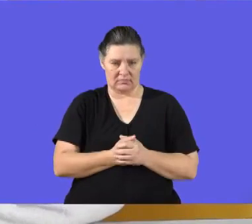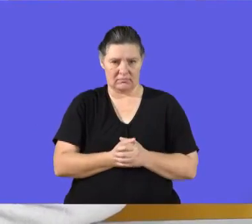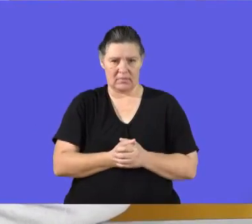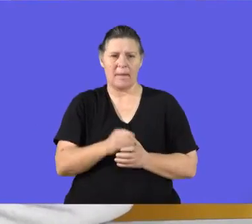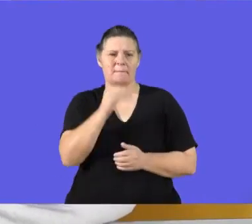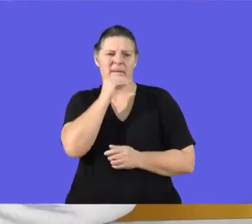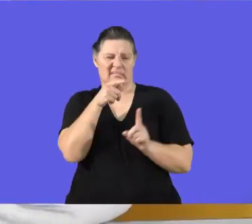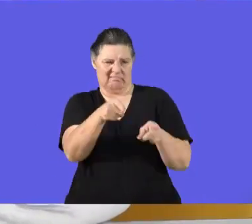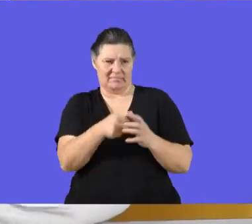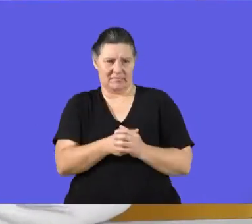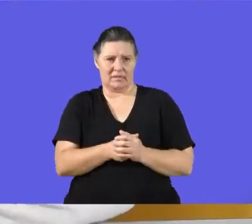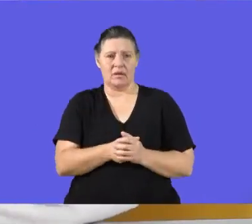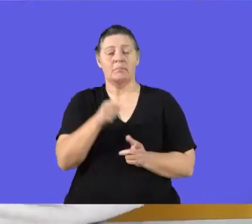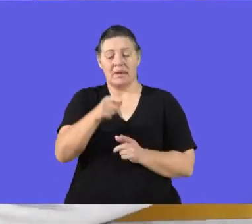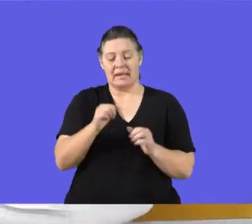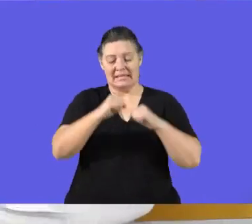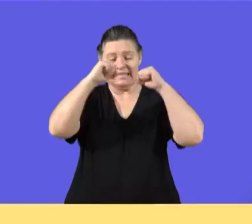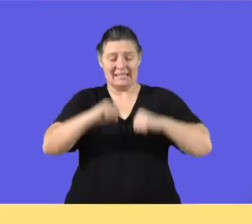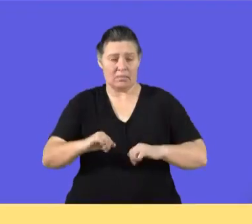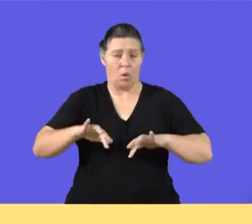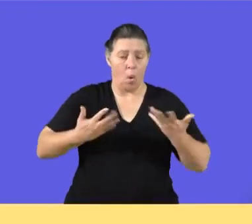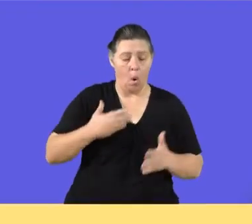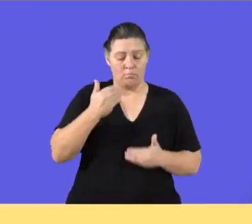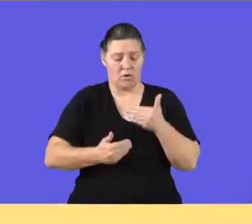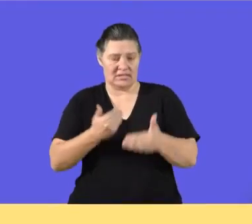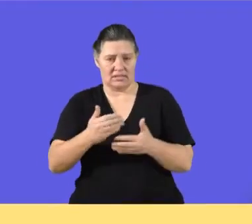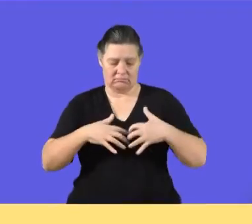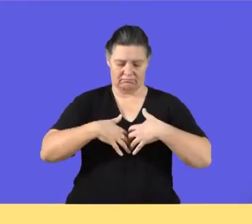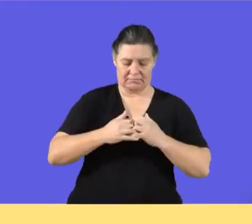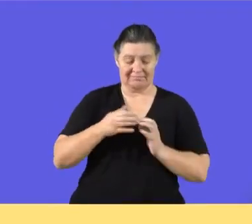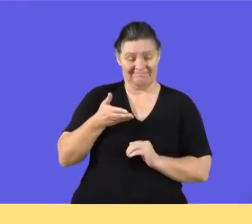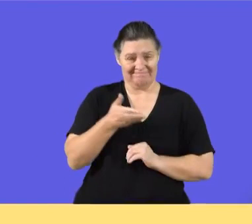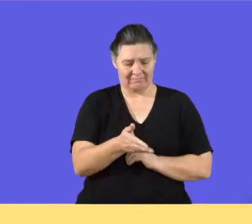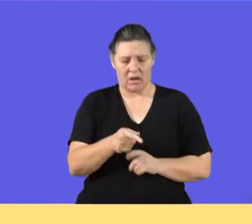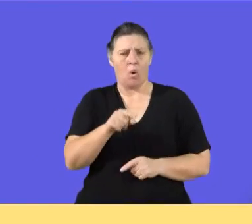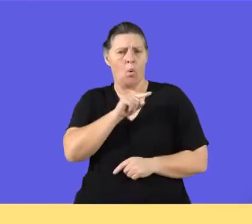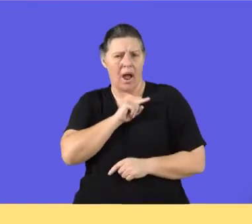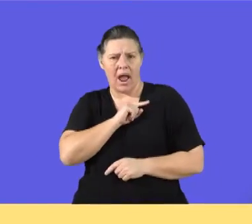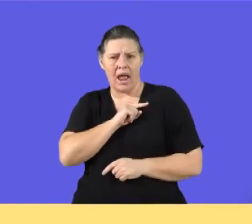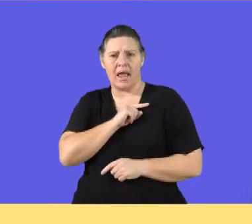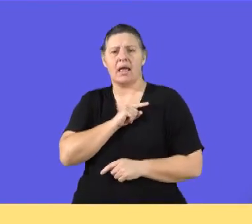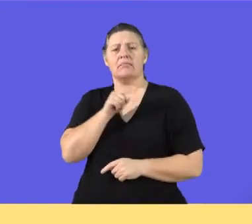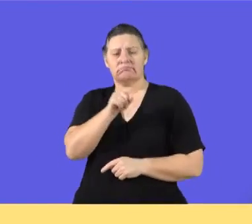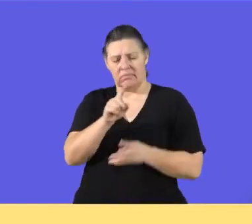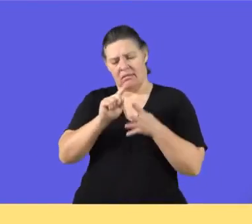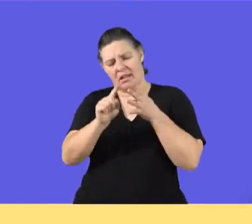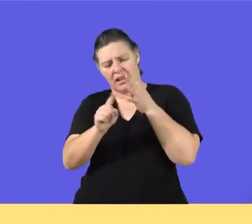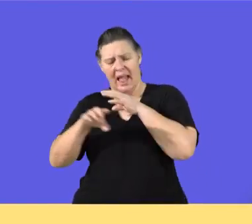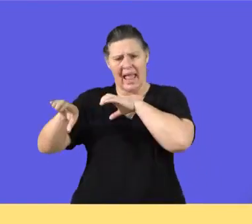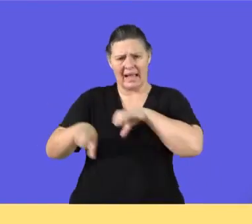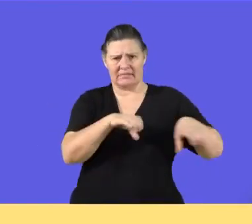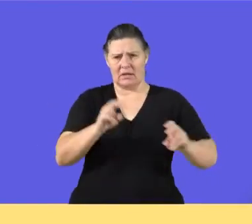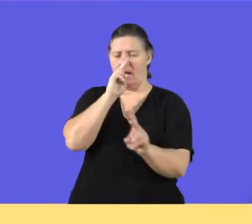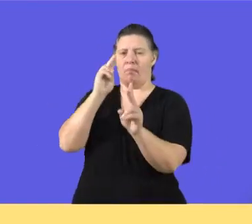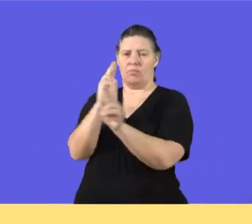define our internal control. Here's the definition. It is the systems or procedures that are put in place to